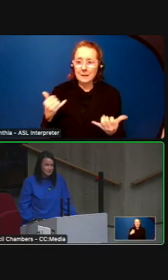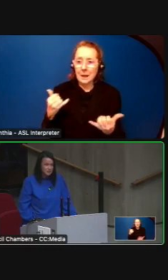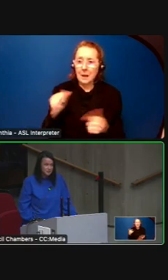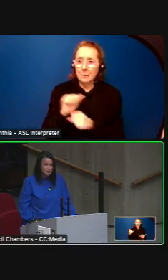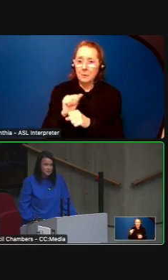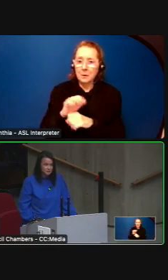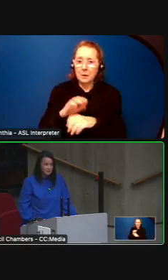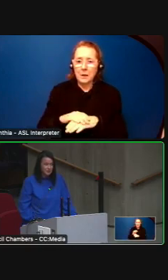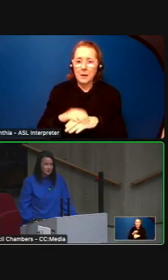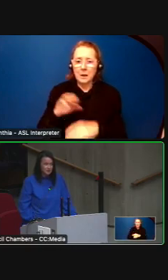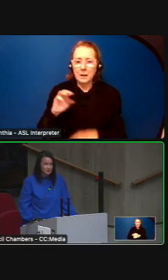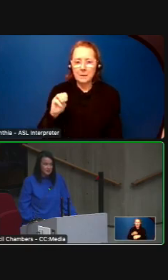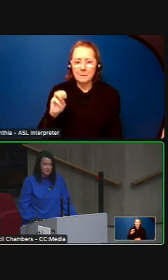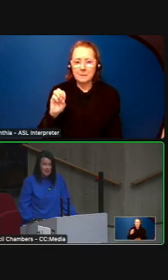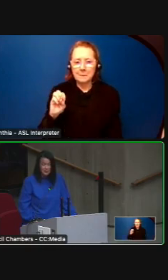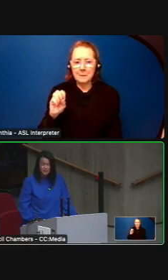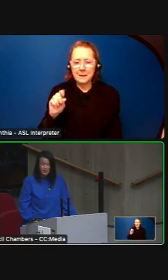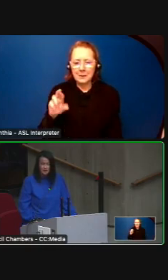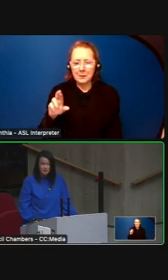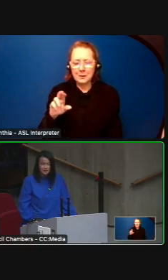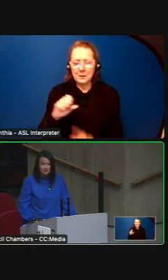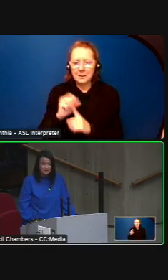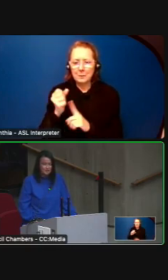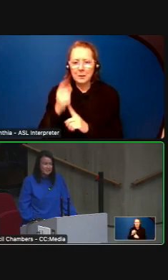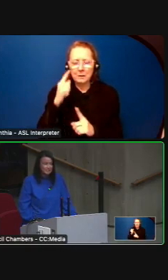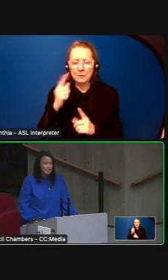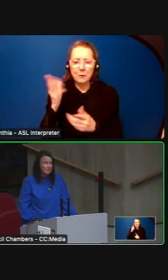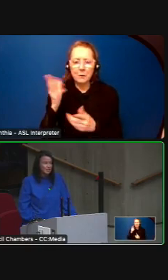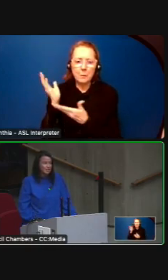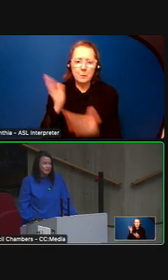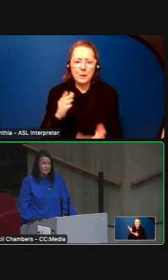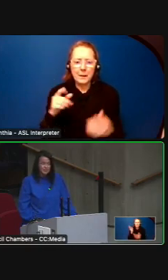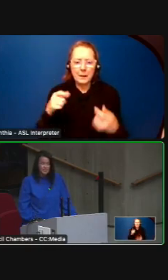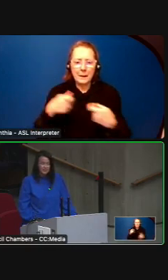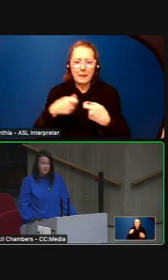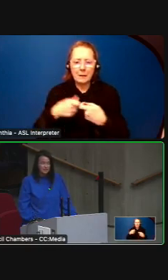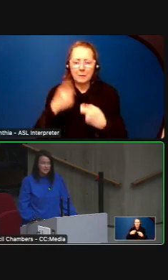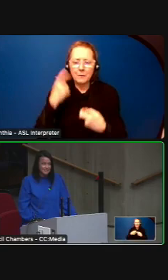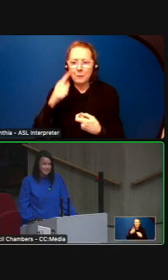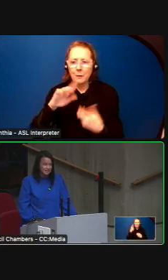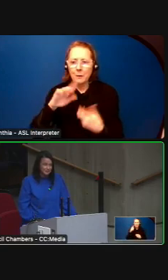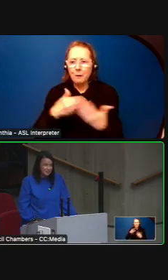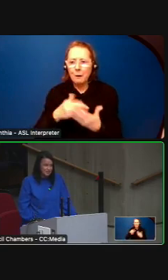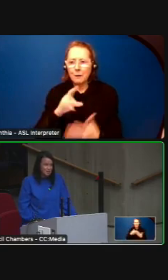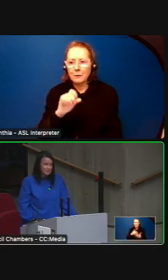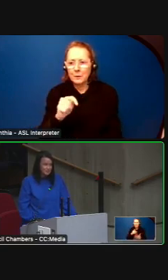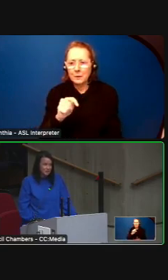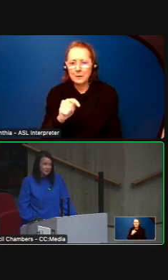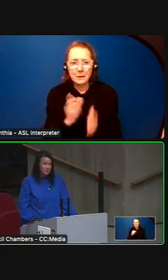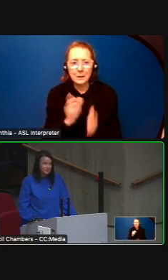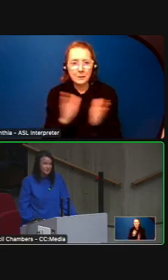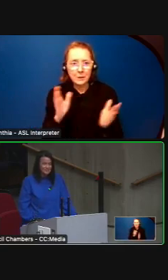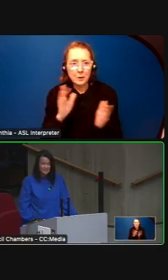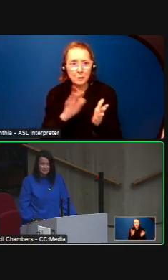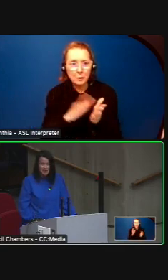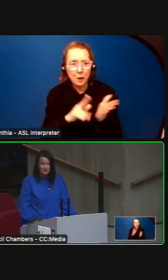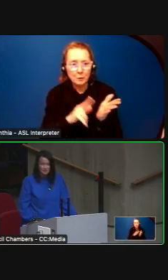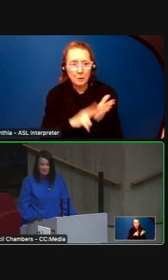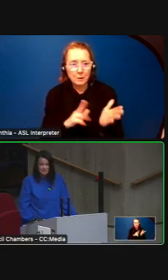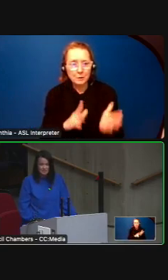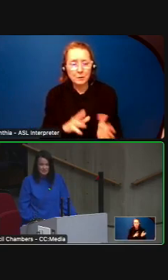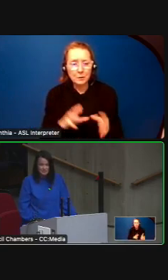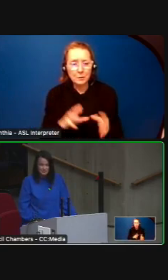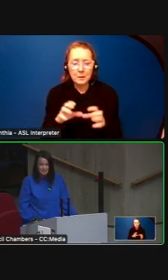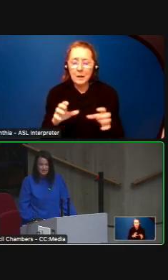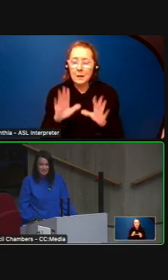meter situation for all to bring power to all of those units. Our general contractor has done a phenomenal job with very little power to